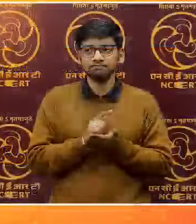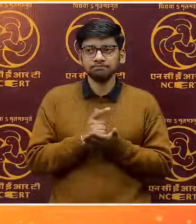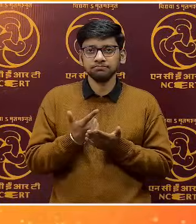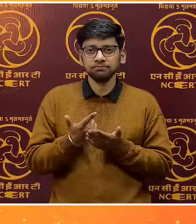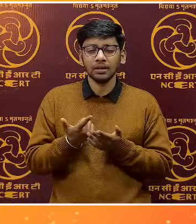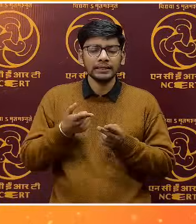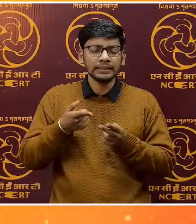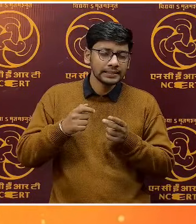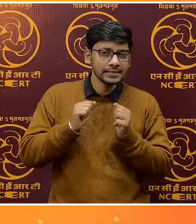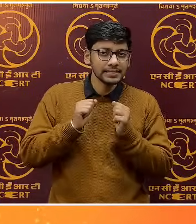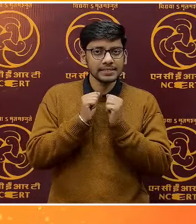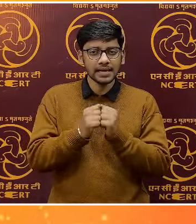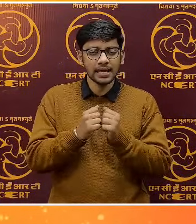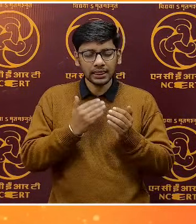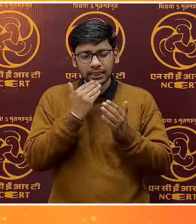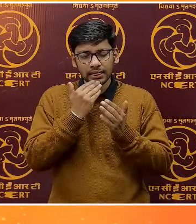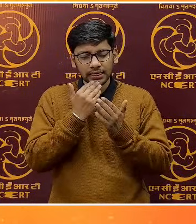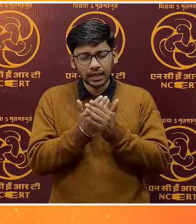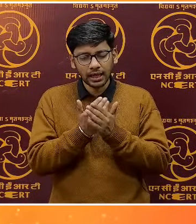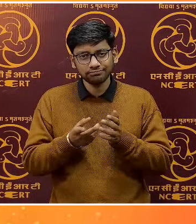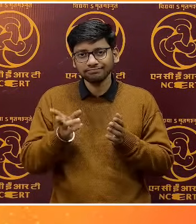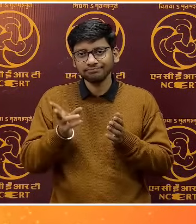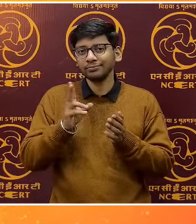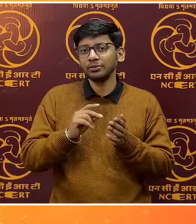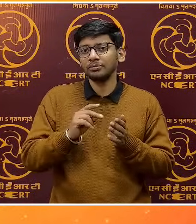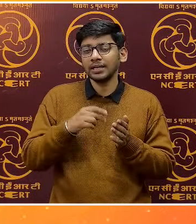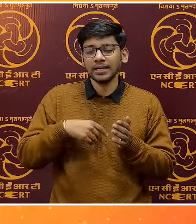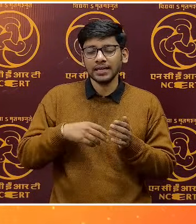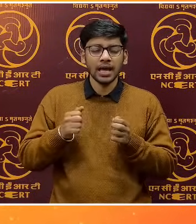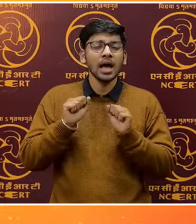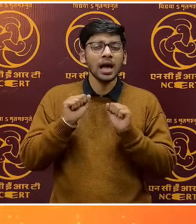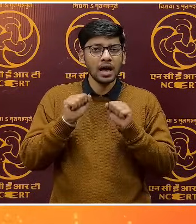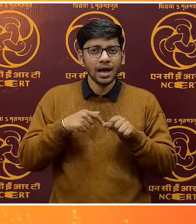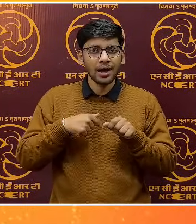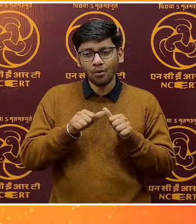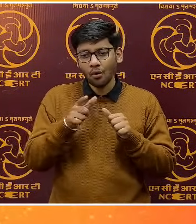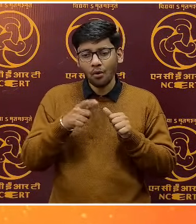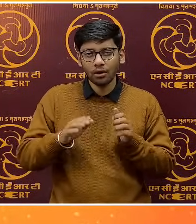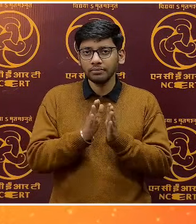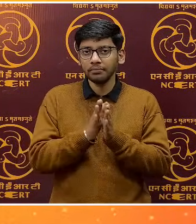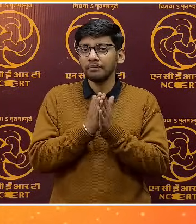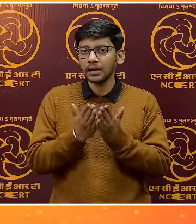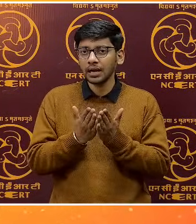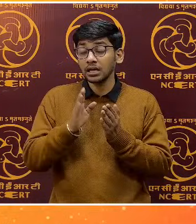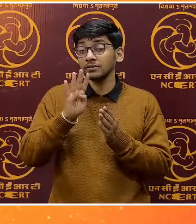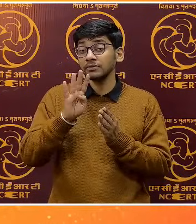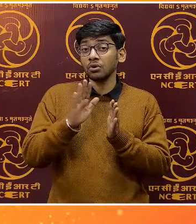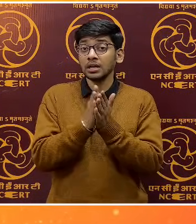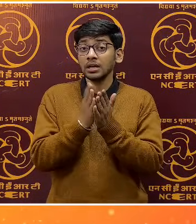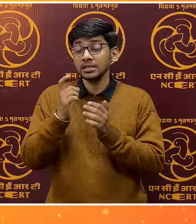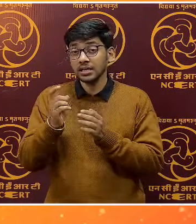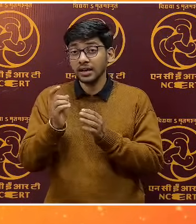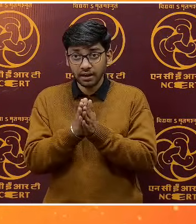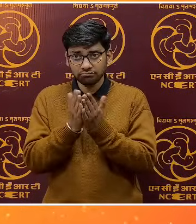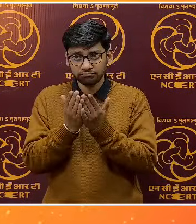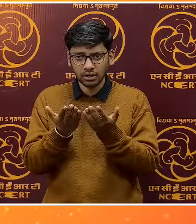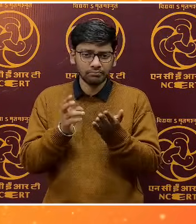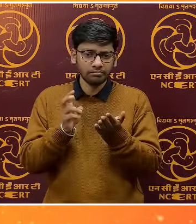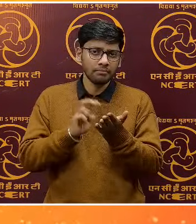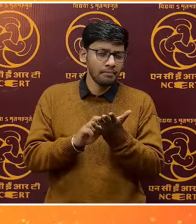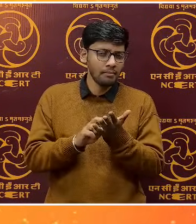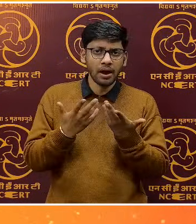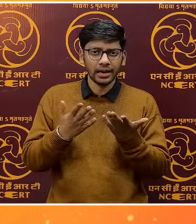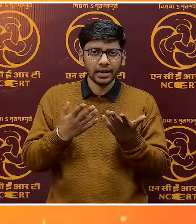2. So, thank you so much once again, and yes, for all the students studying in class 4 and class 7, if you have not purchased